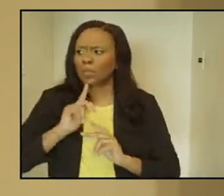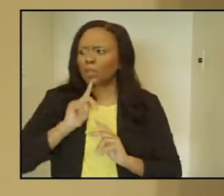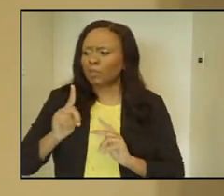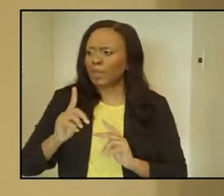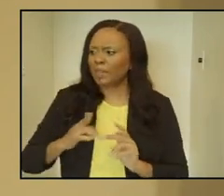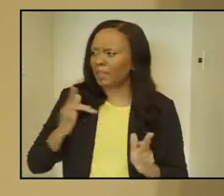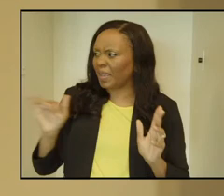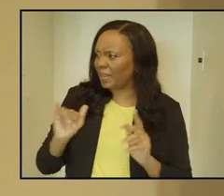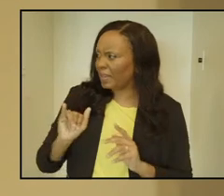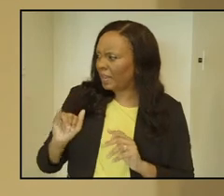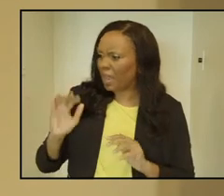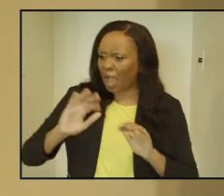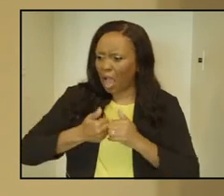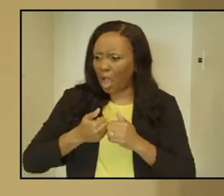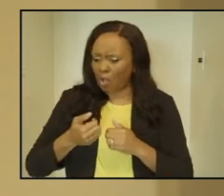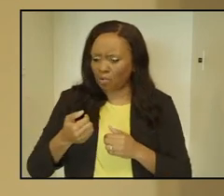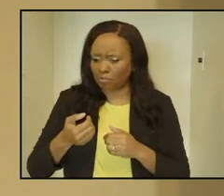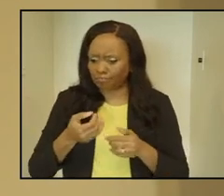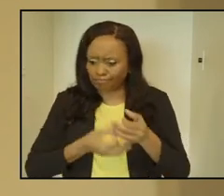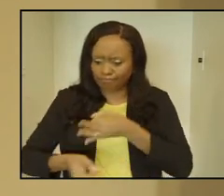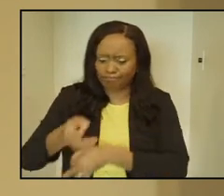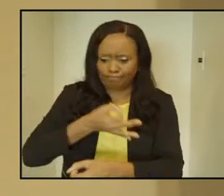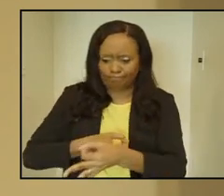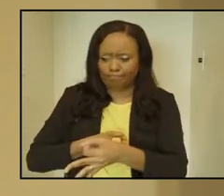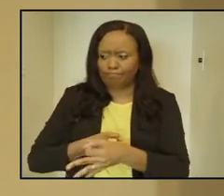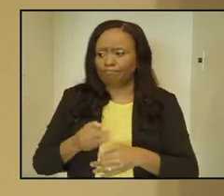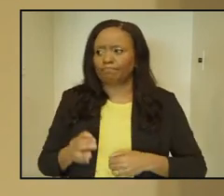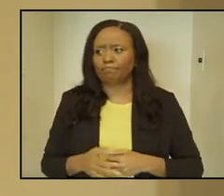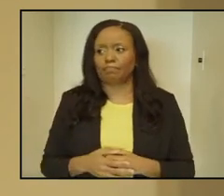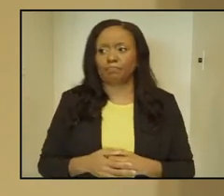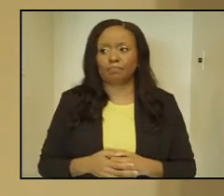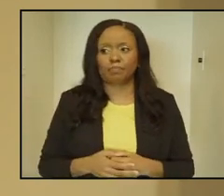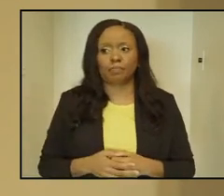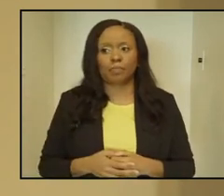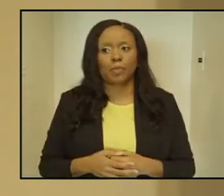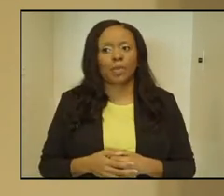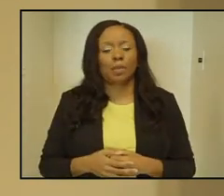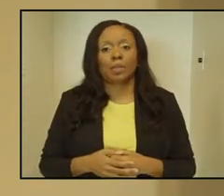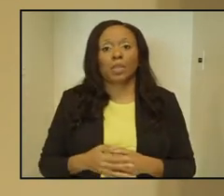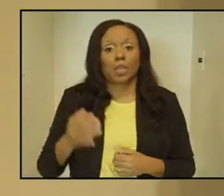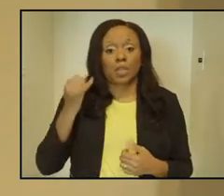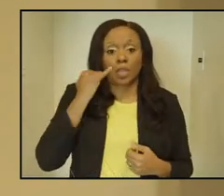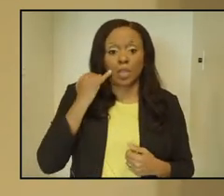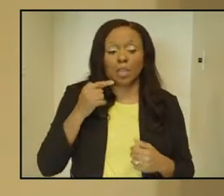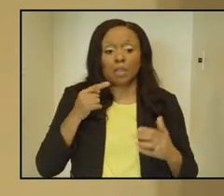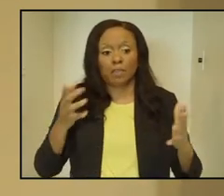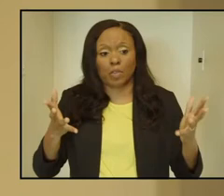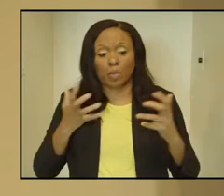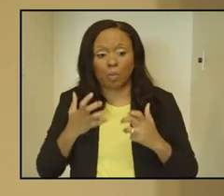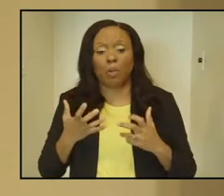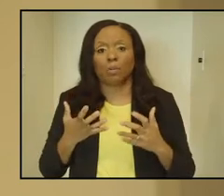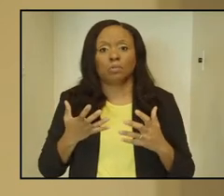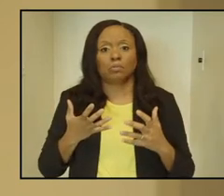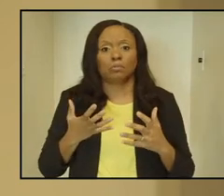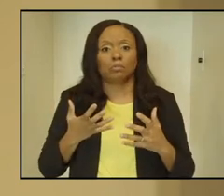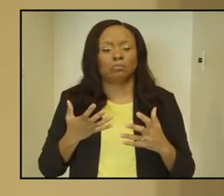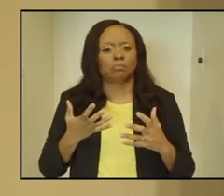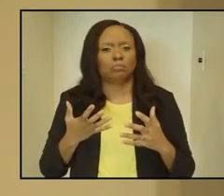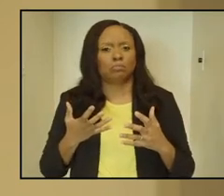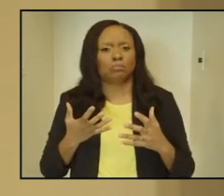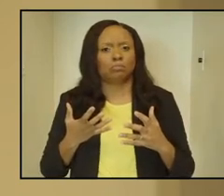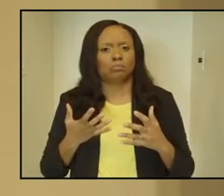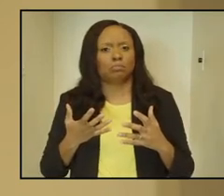you are serving. Do unto others as you would have them do unto you. A song